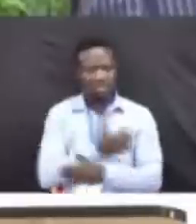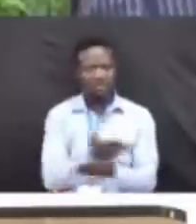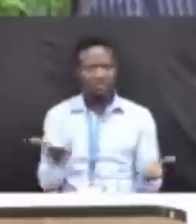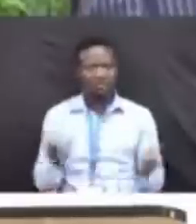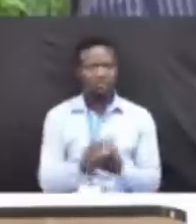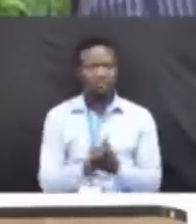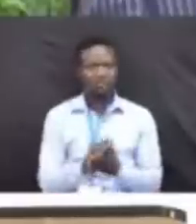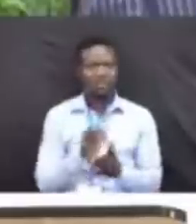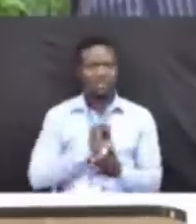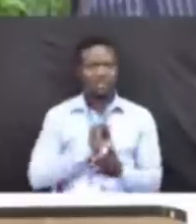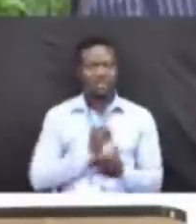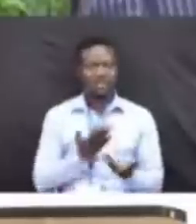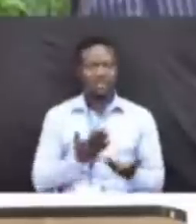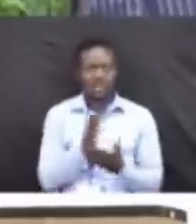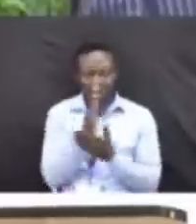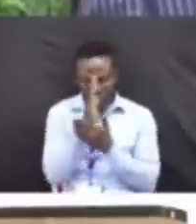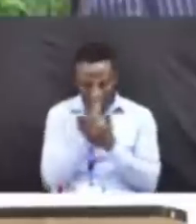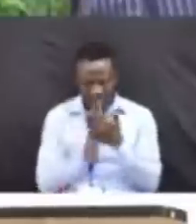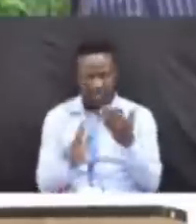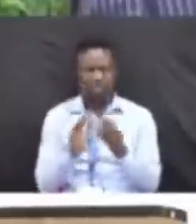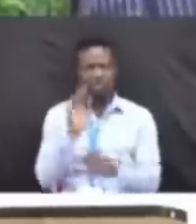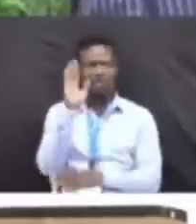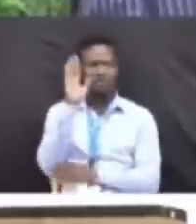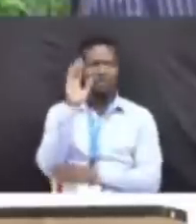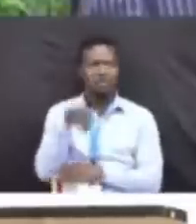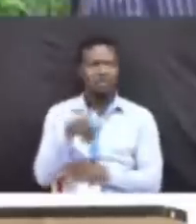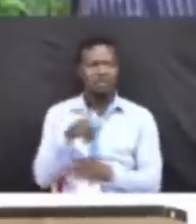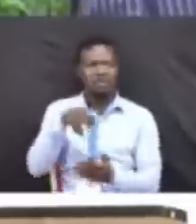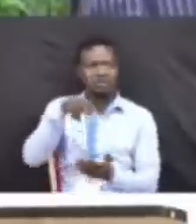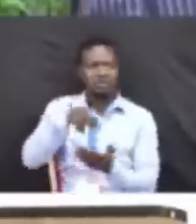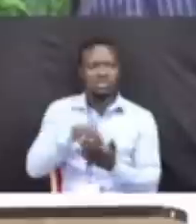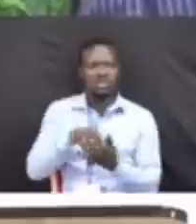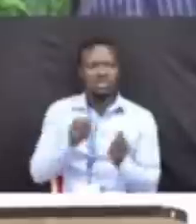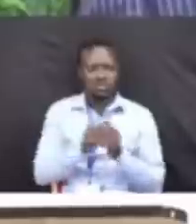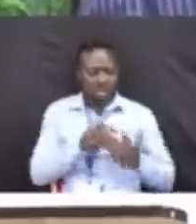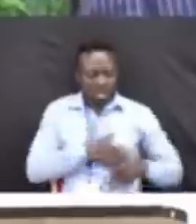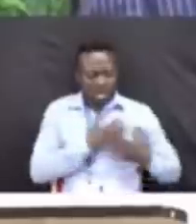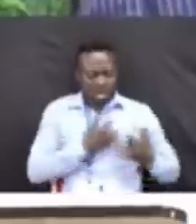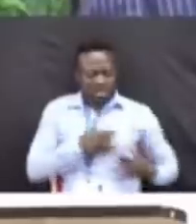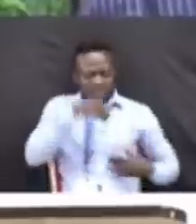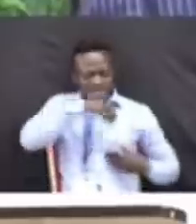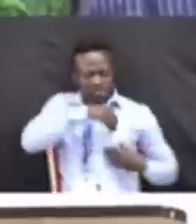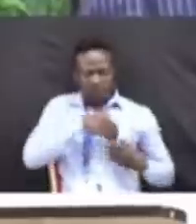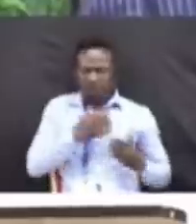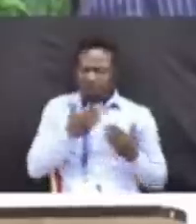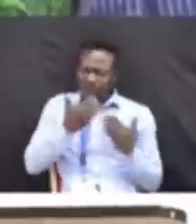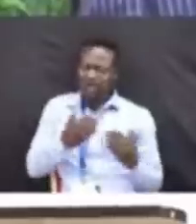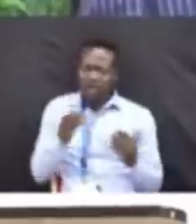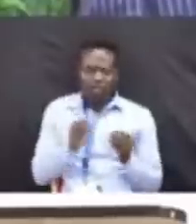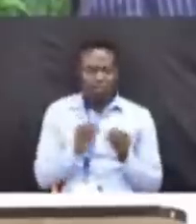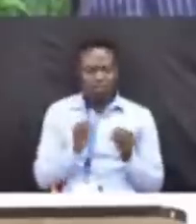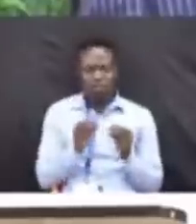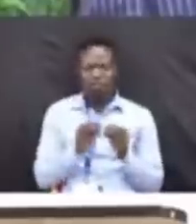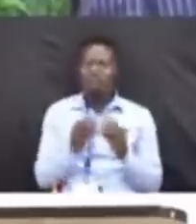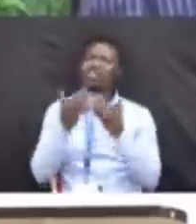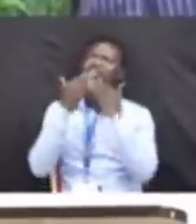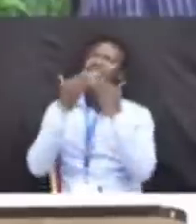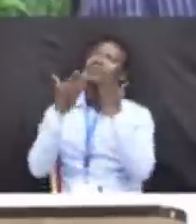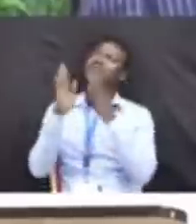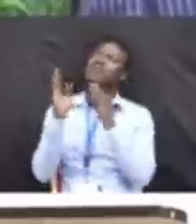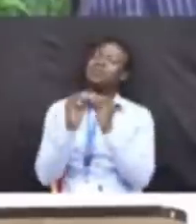I'm humbled this afternoon, but I stand here with a heart of gratitude. I thank God so